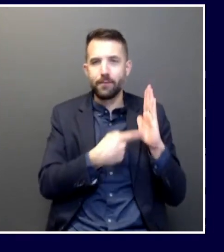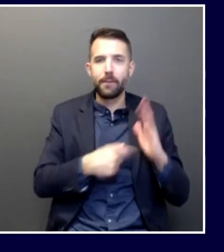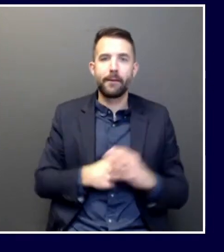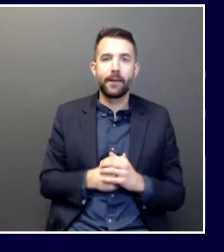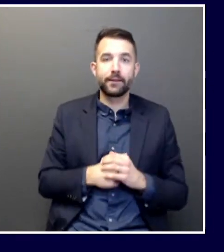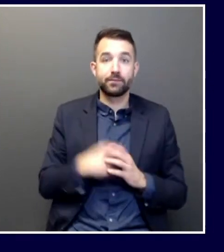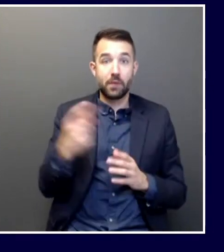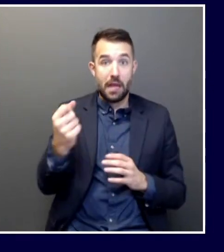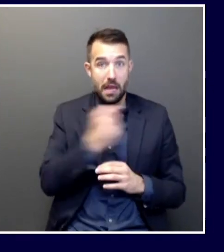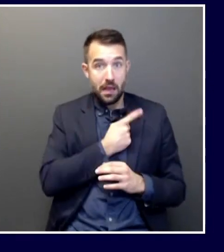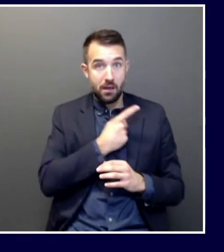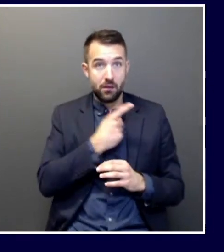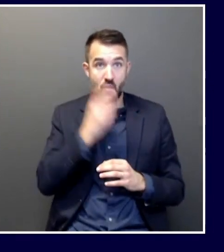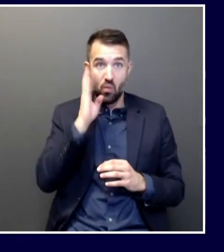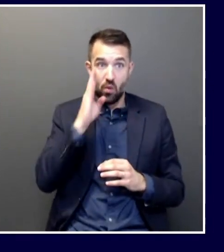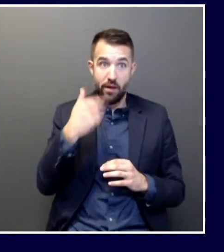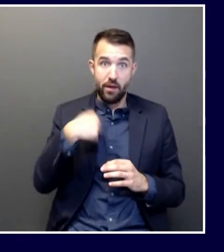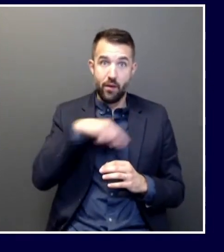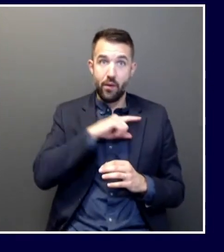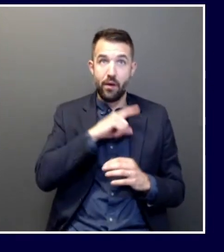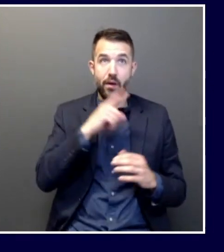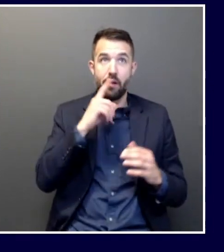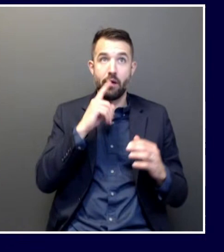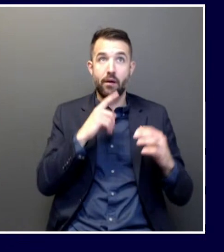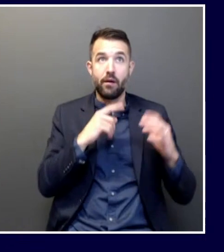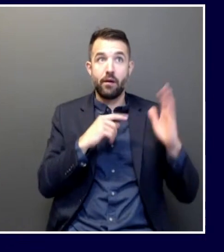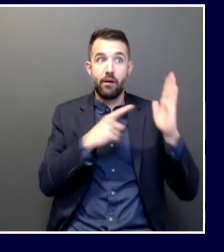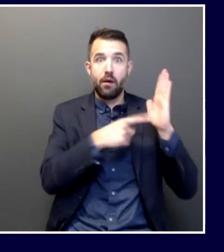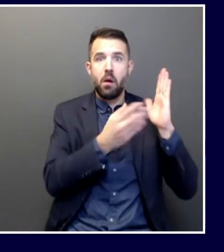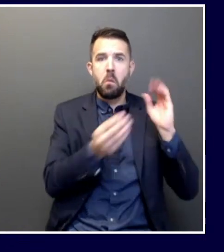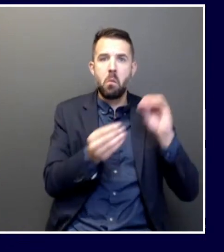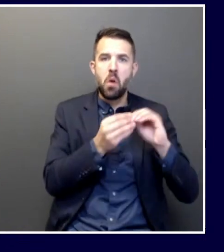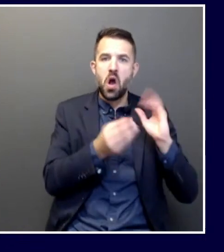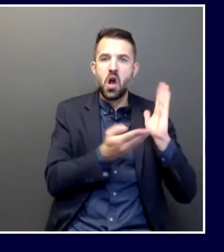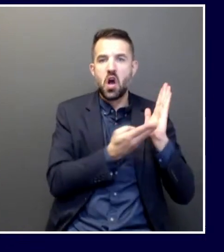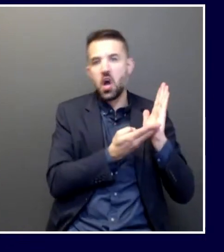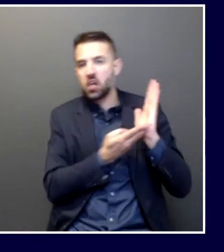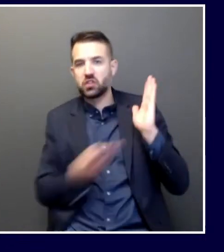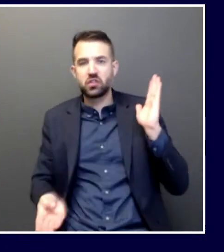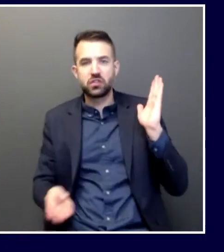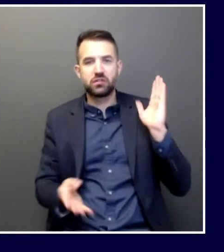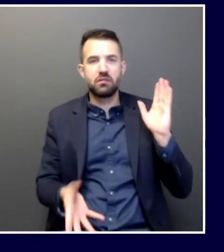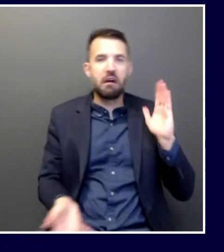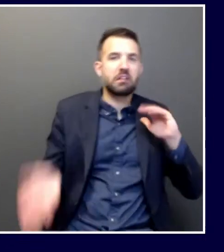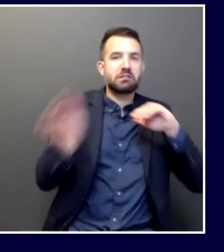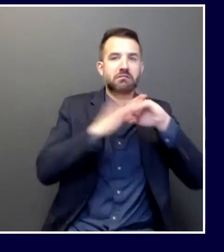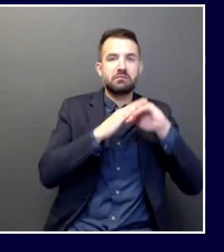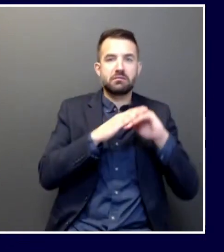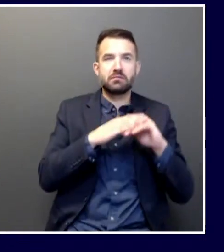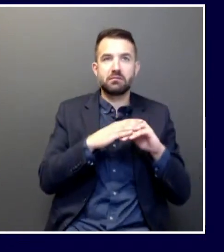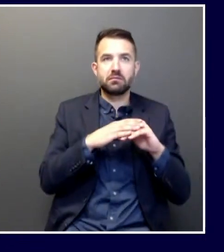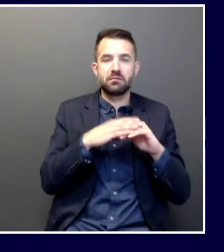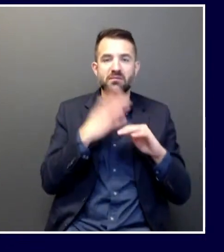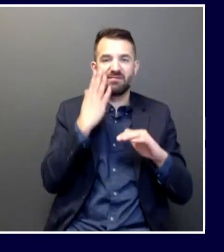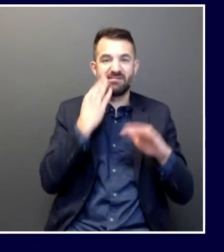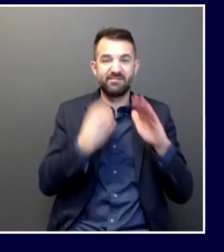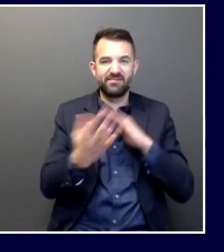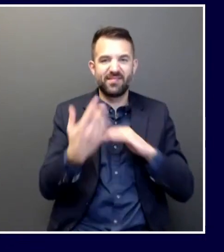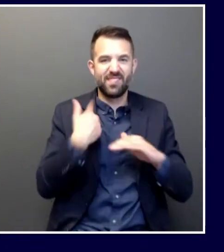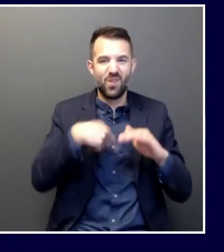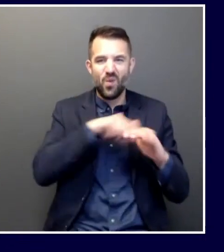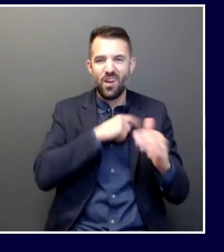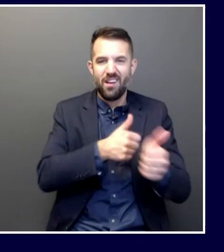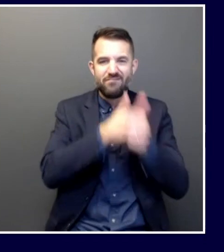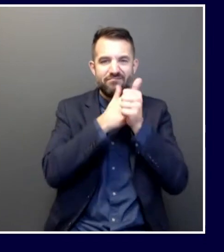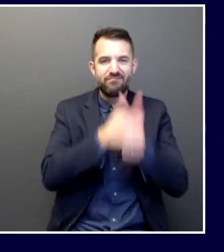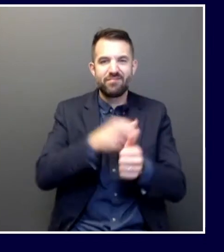as a state, generally speaking, we've relied upon the expert analysis from the US CDC and their team in basing